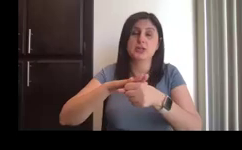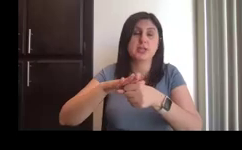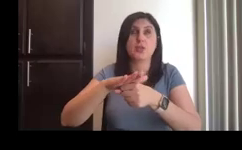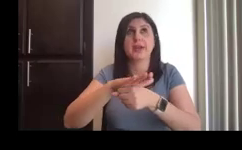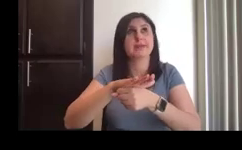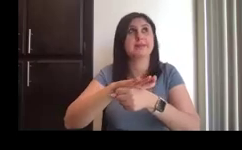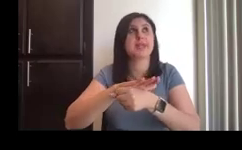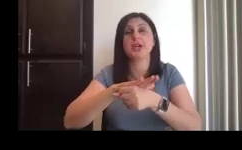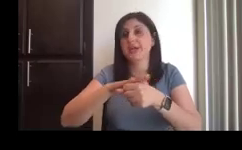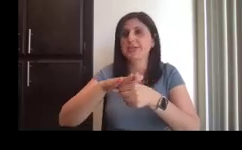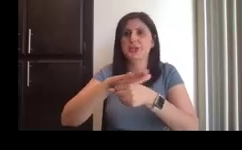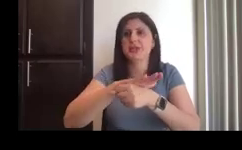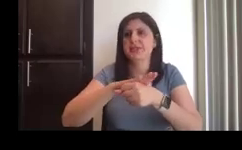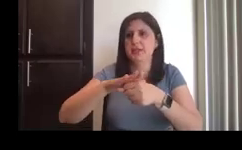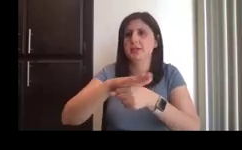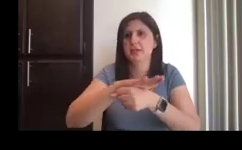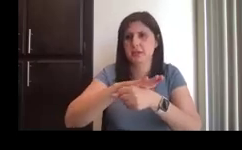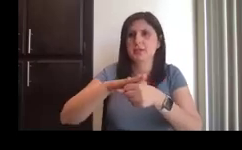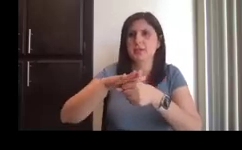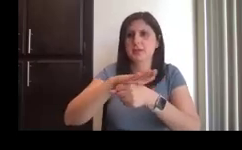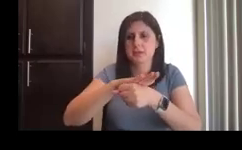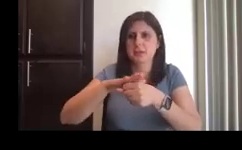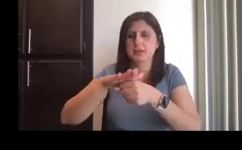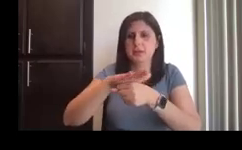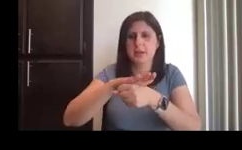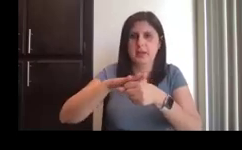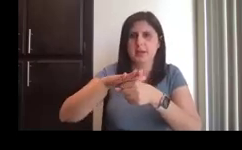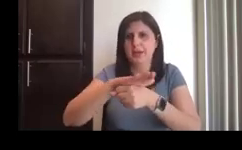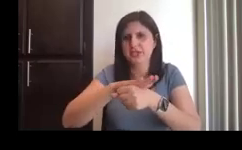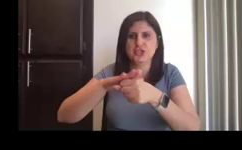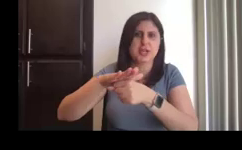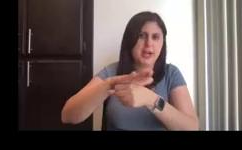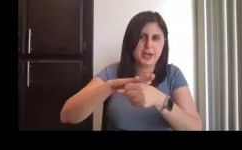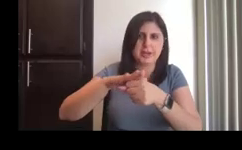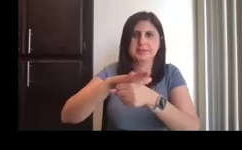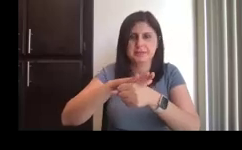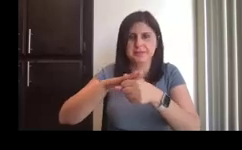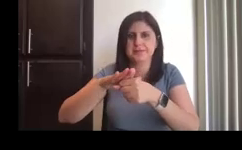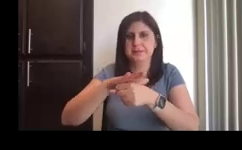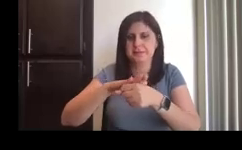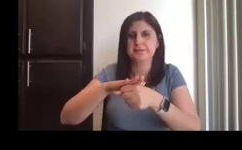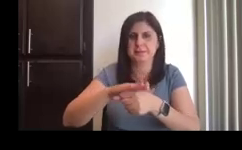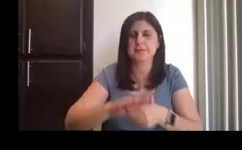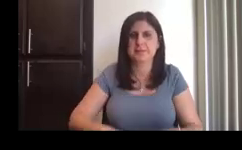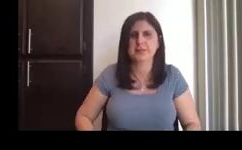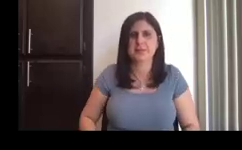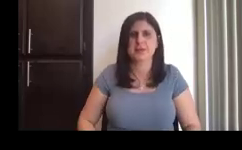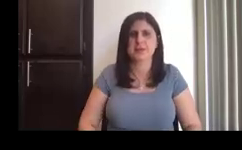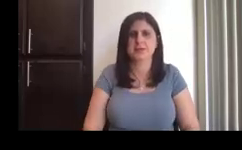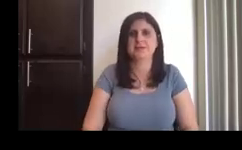You can also say what area do you live in? Okay, location and area.